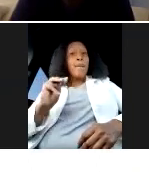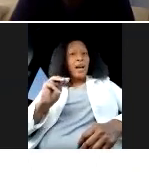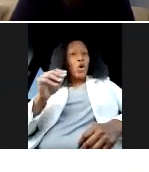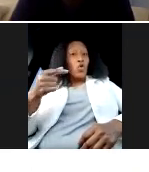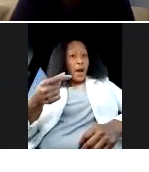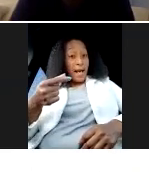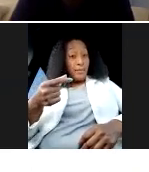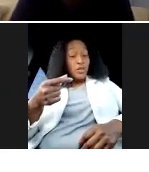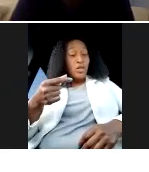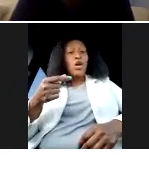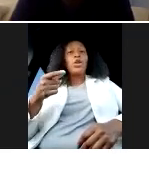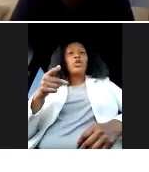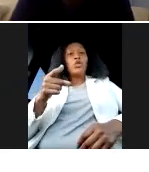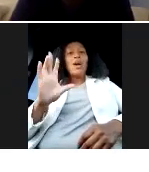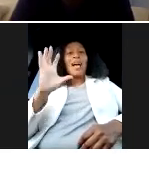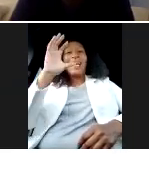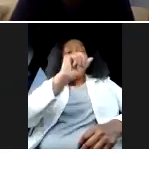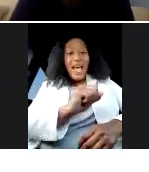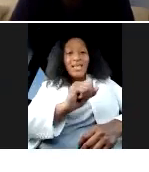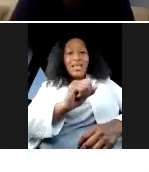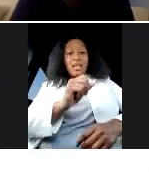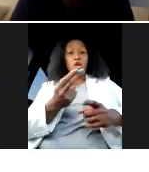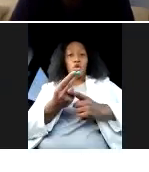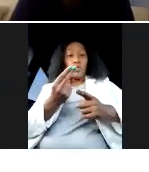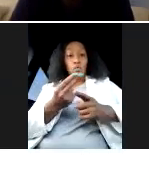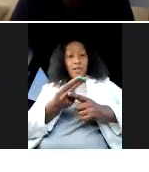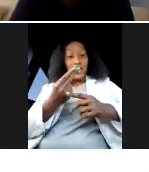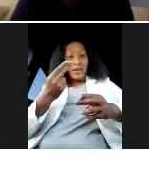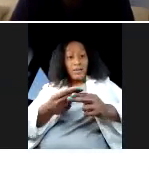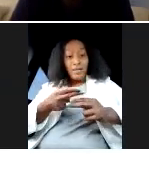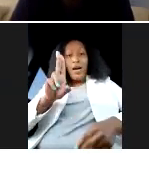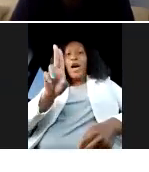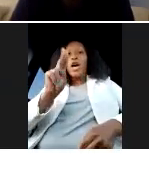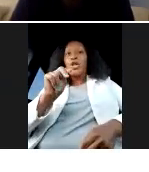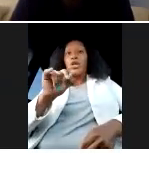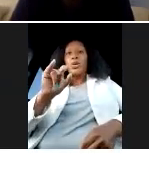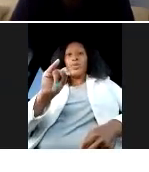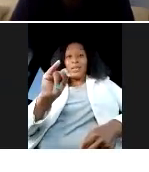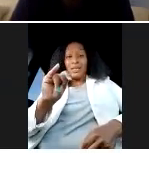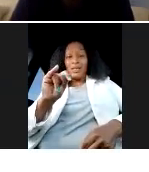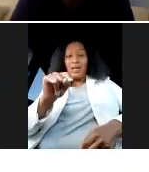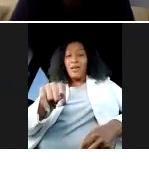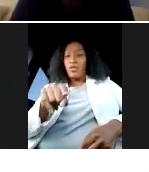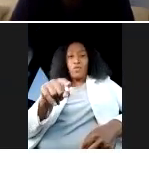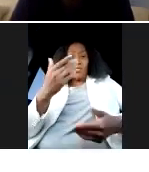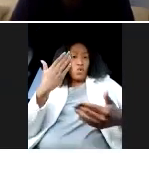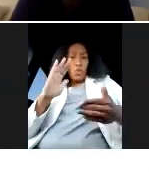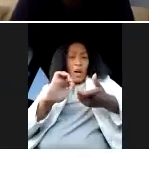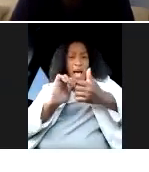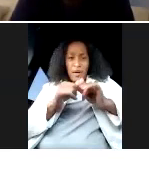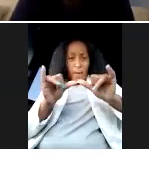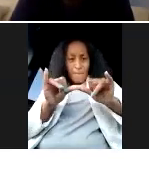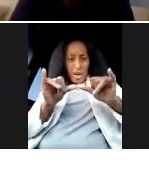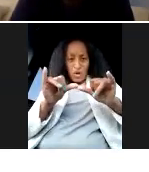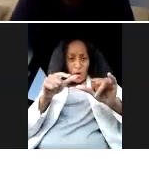Okay, so you just want us to guess on that part. Yeah, I mean that's the whole idea here. I mean, you don't have any way of measuring this thing, right? I